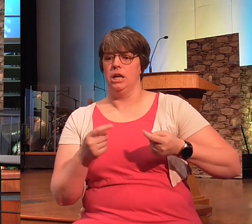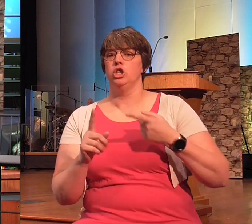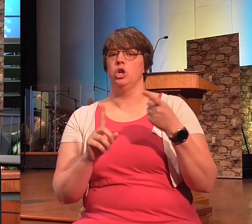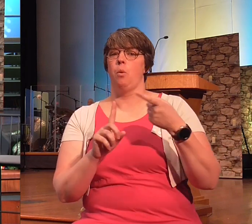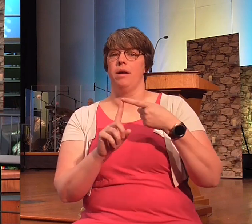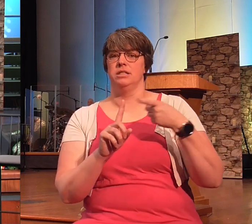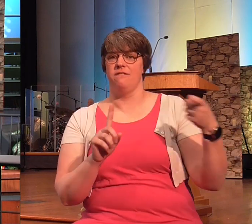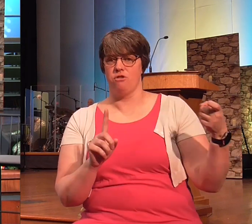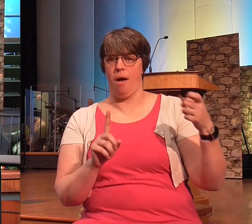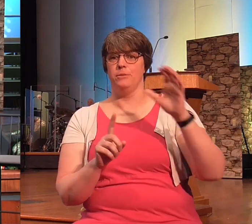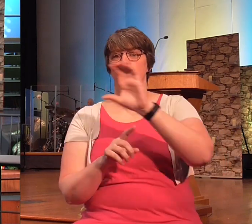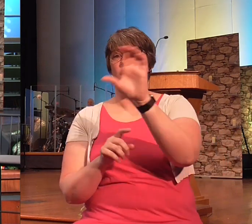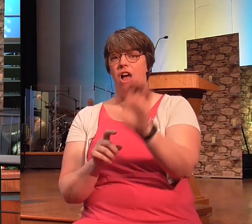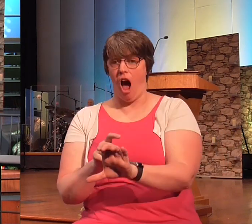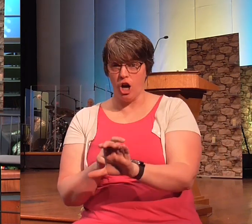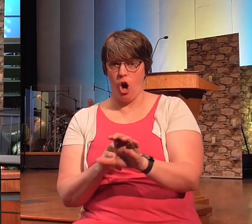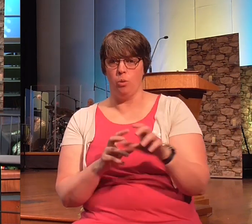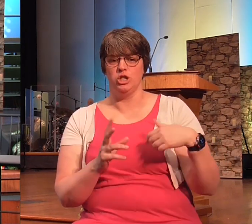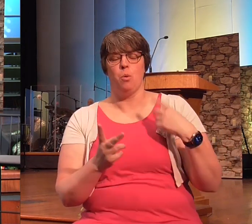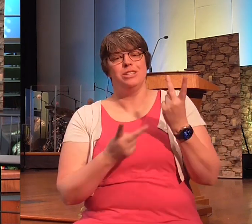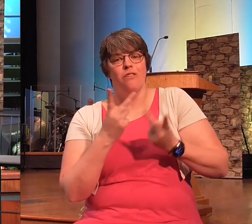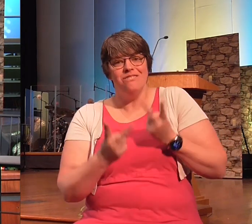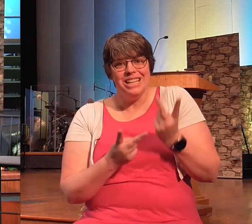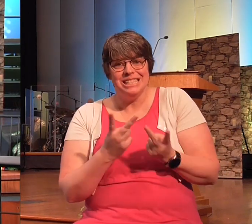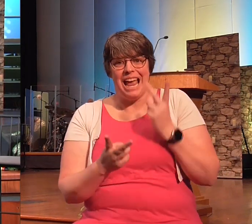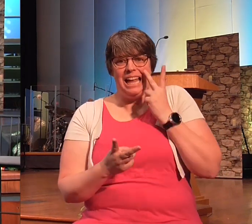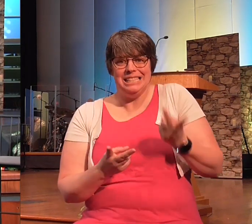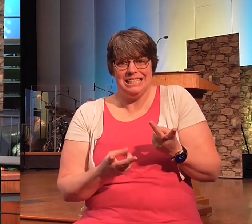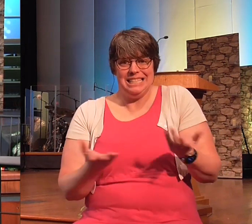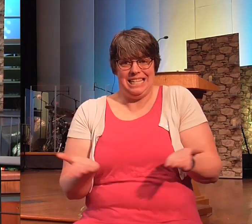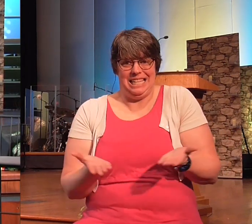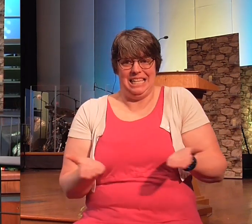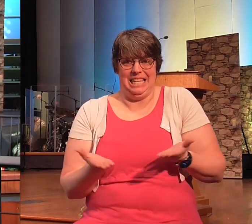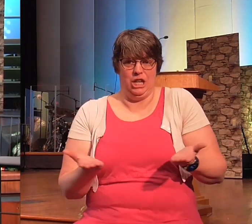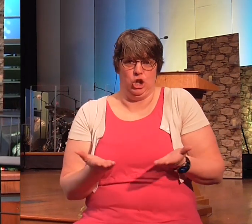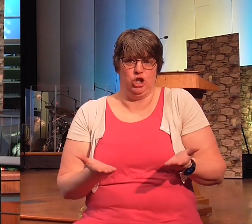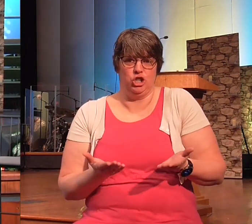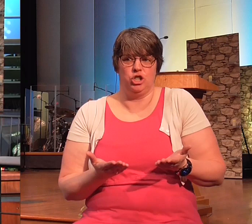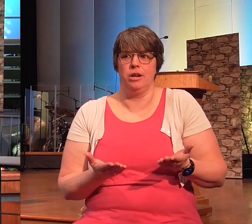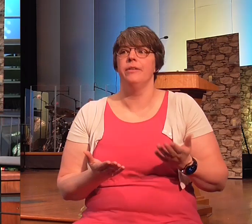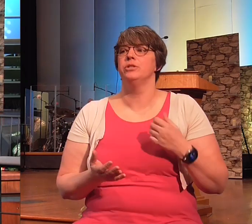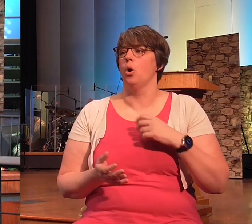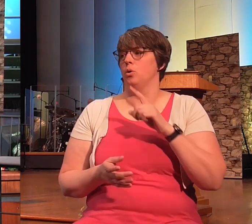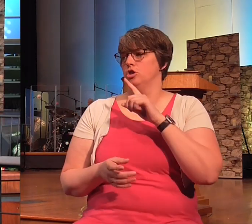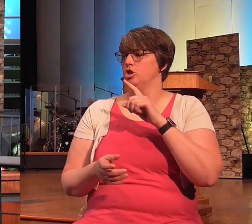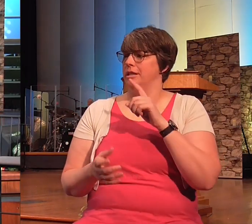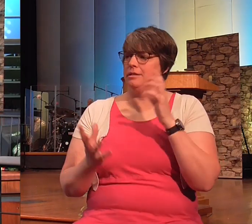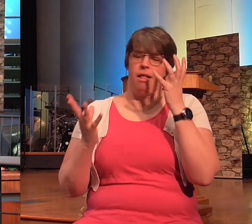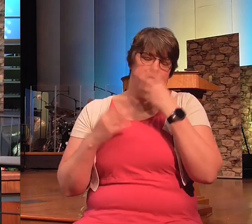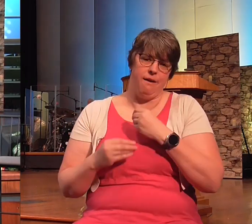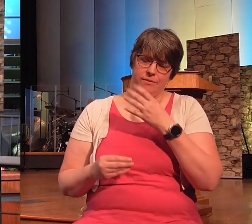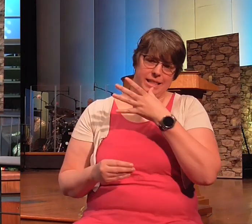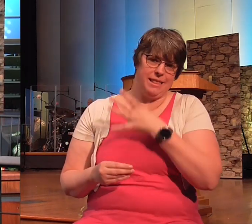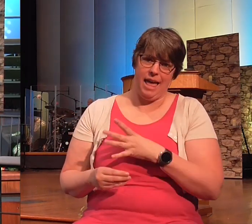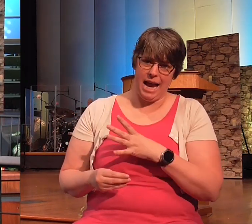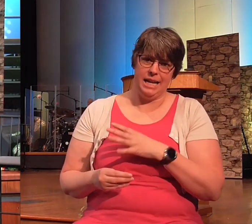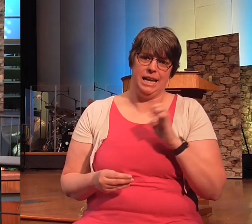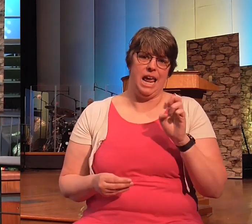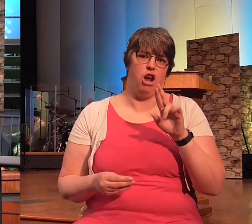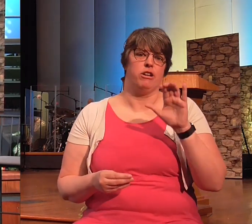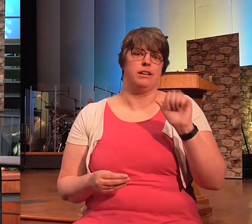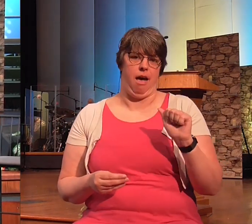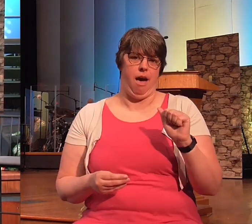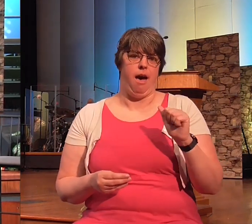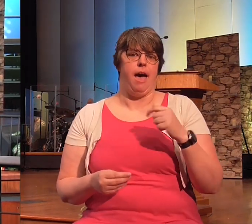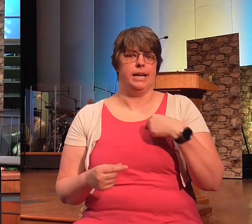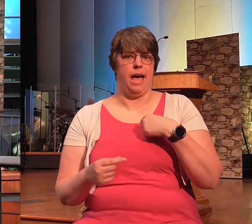her home in Chicago and just visit us and see what we're all about. And she's a lovely lady that Erica and I are